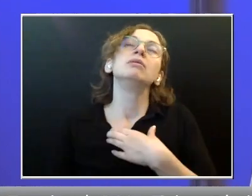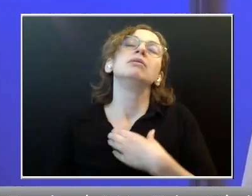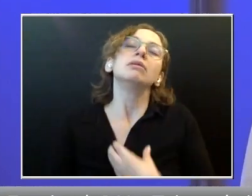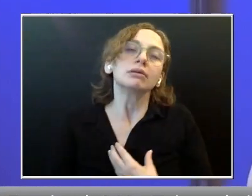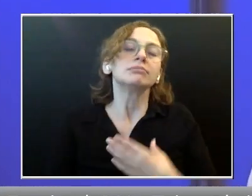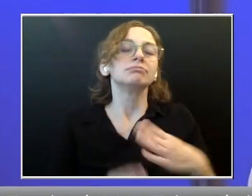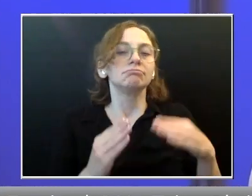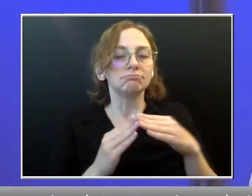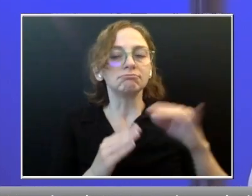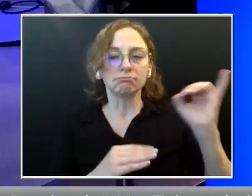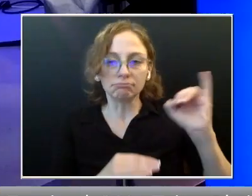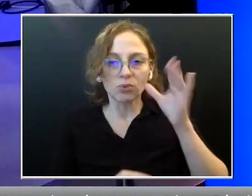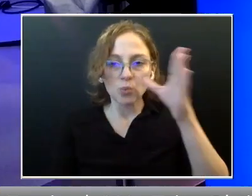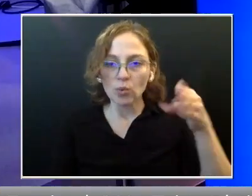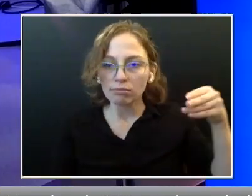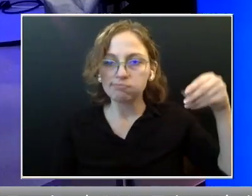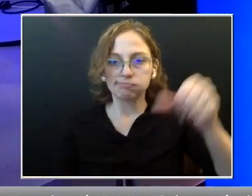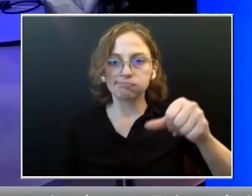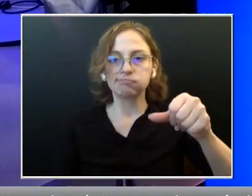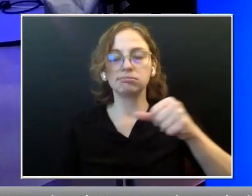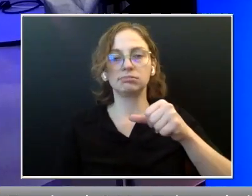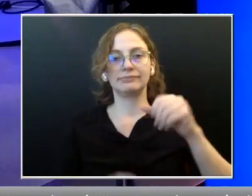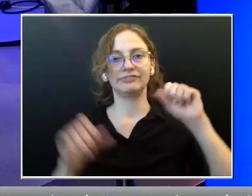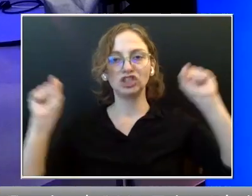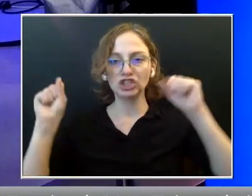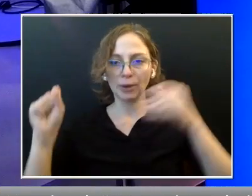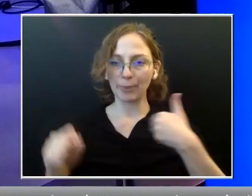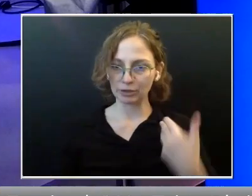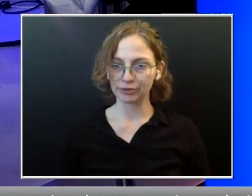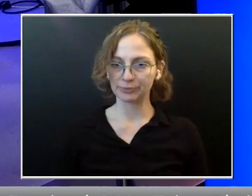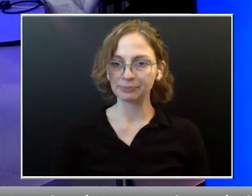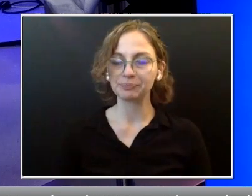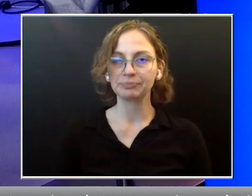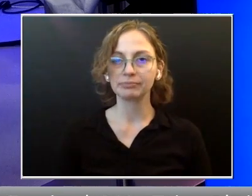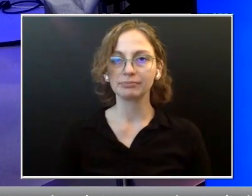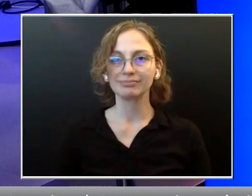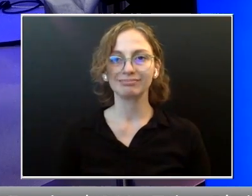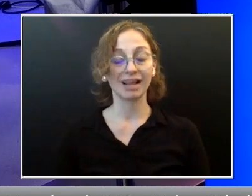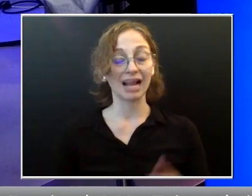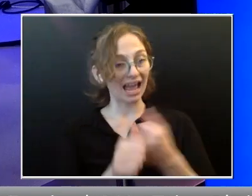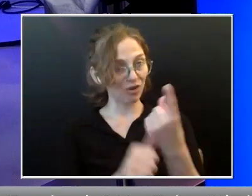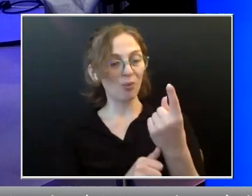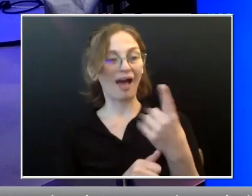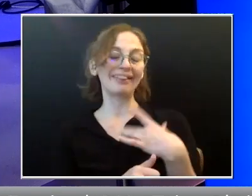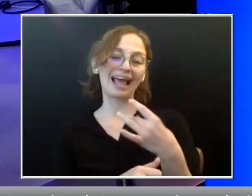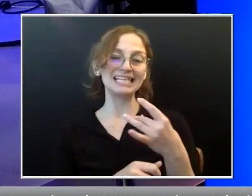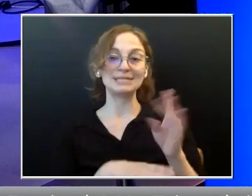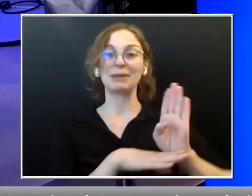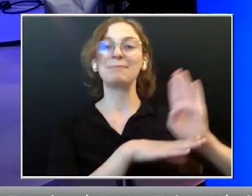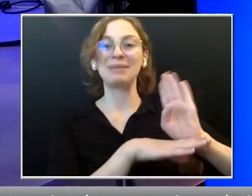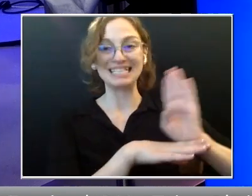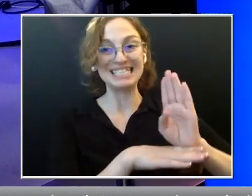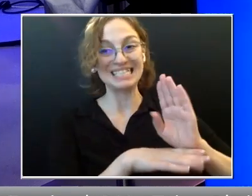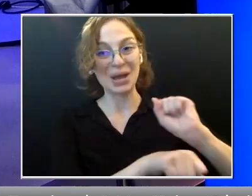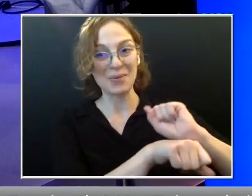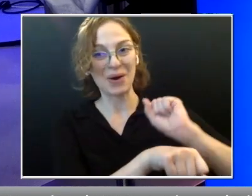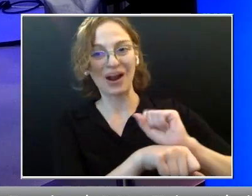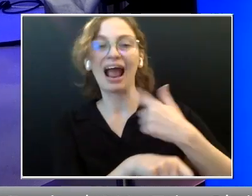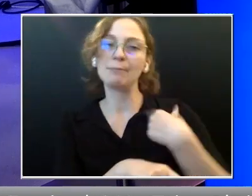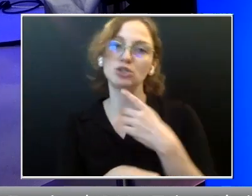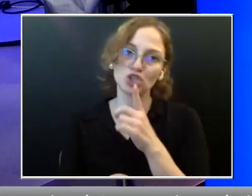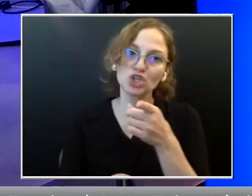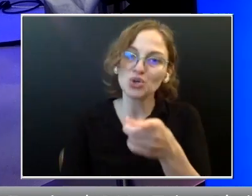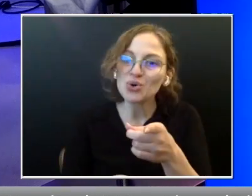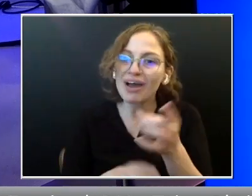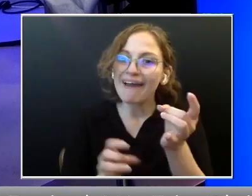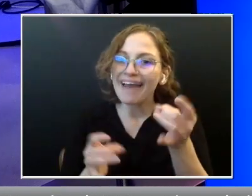so important. It would keep you, everyone likes to be busy at work. I imagine you hate being busy at work, right? That's kind